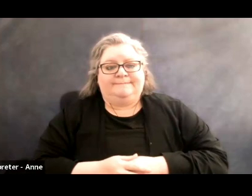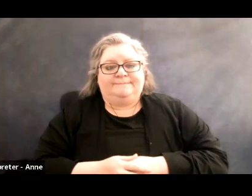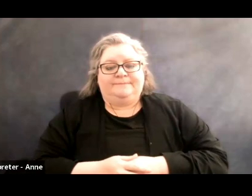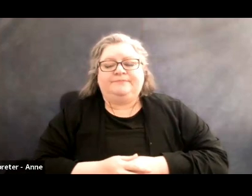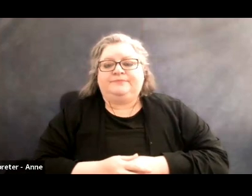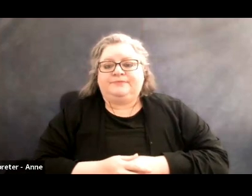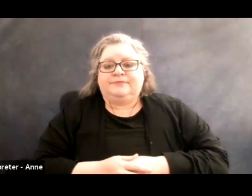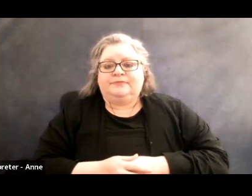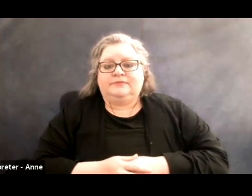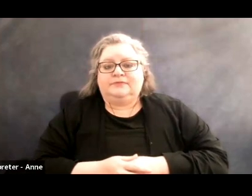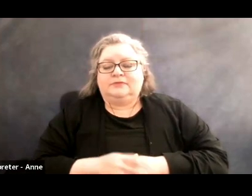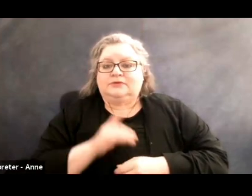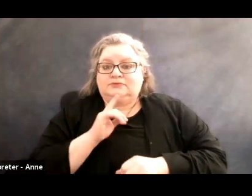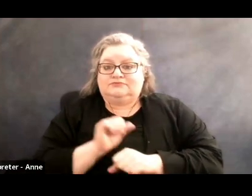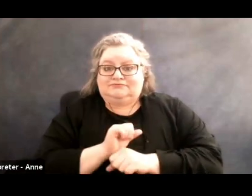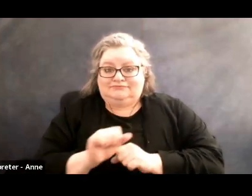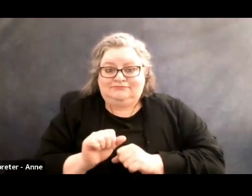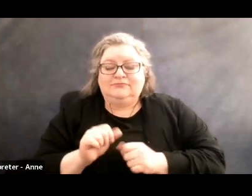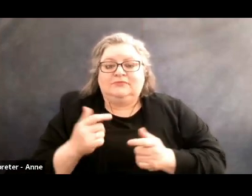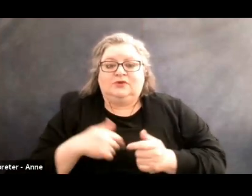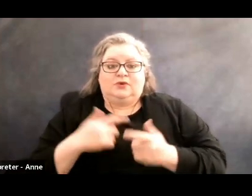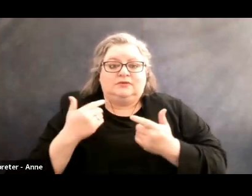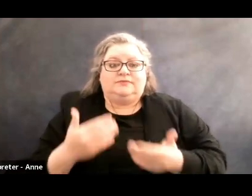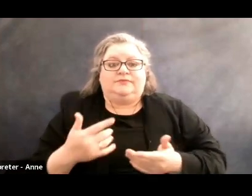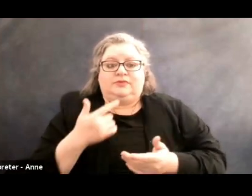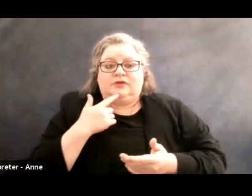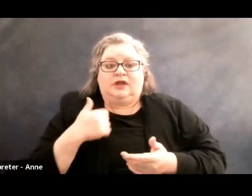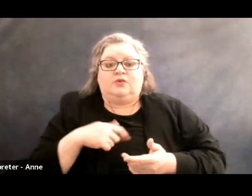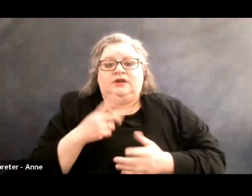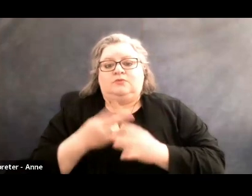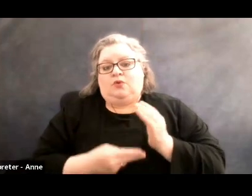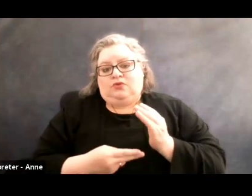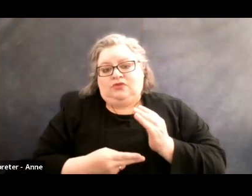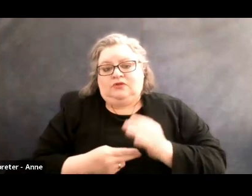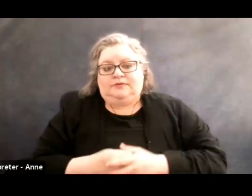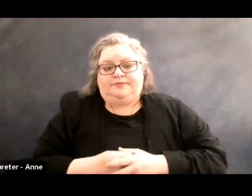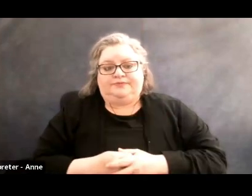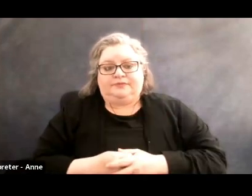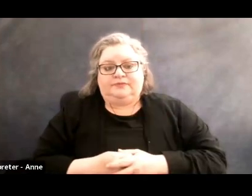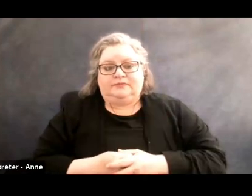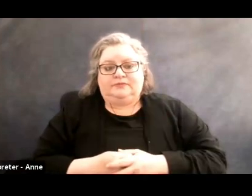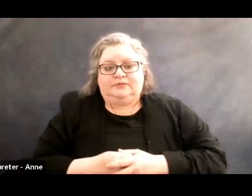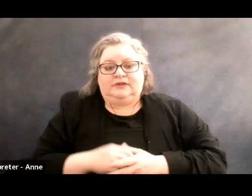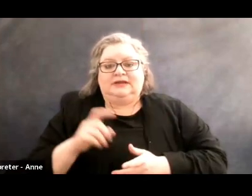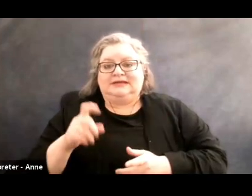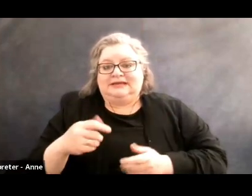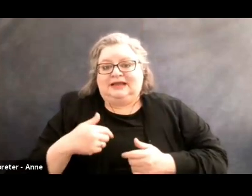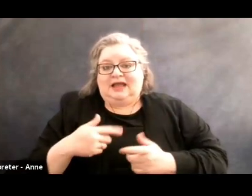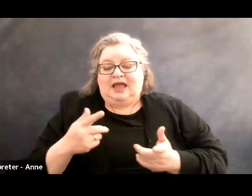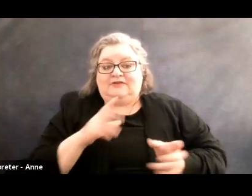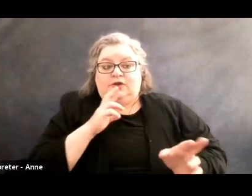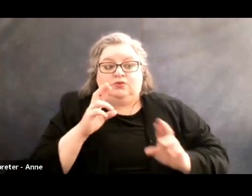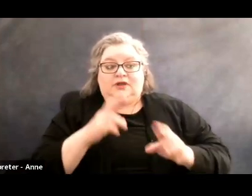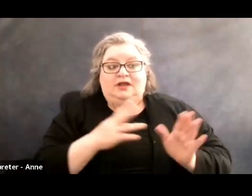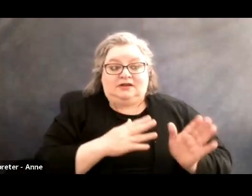And so really, as we move on, what we're saying is we need both. We need to have reactive plans.